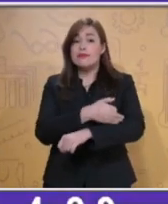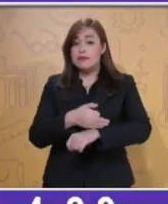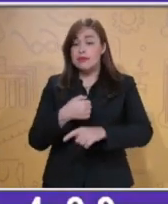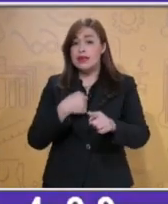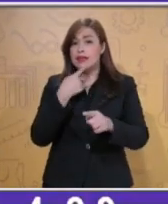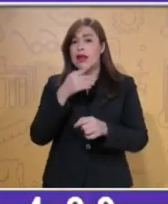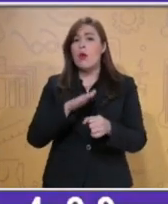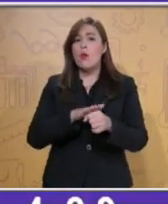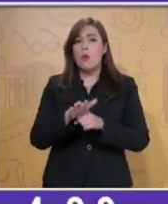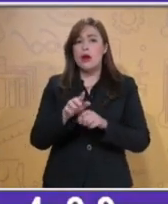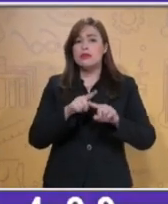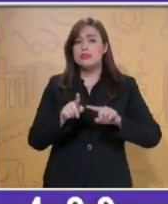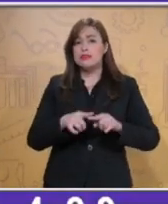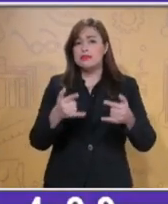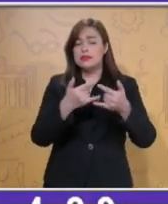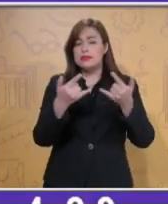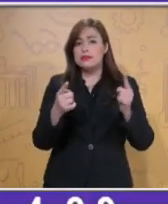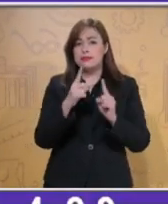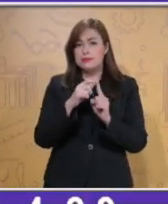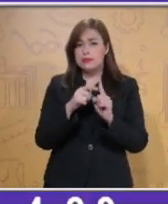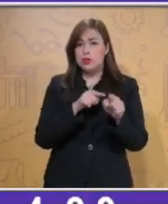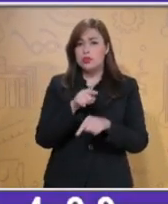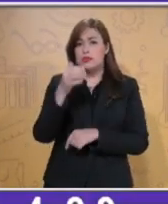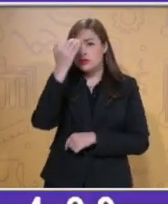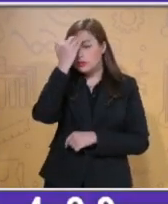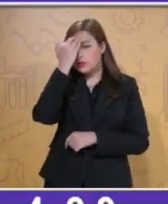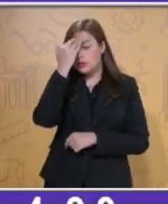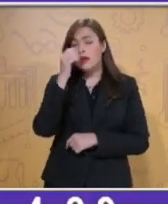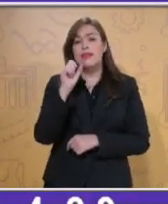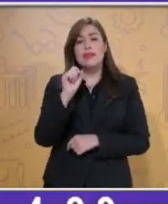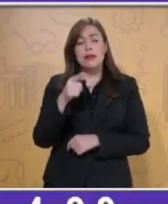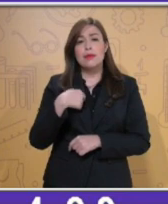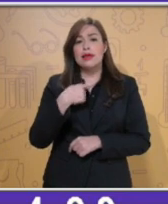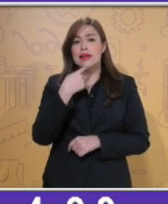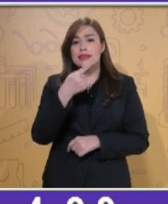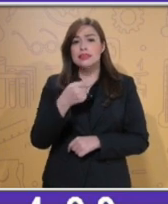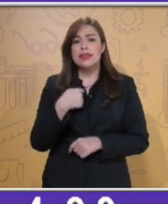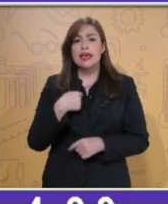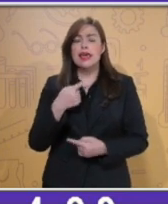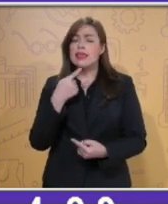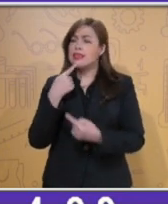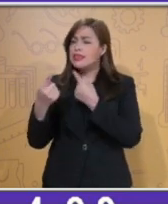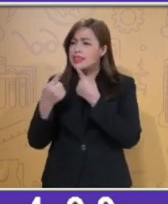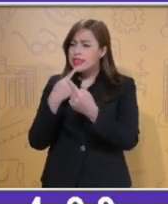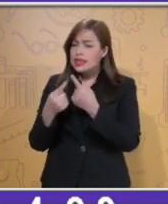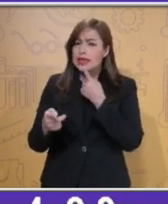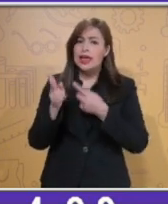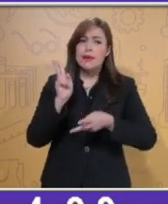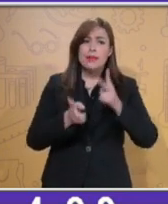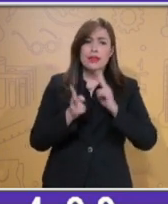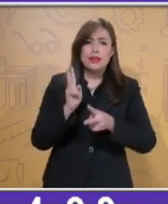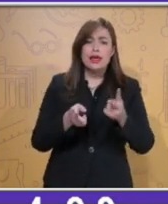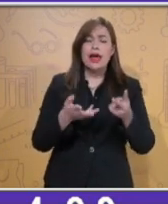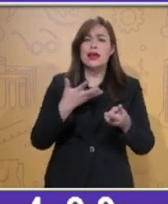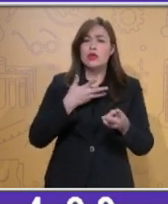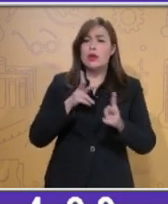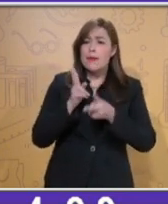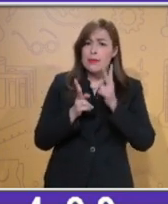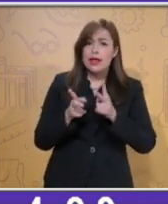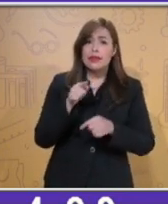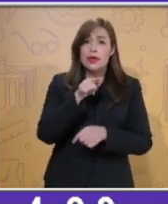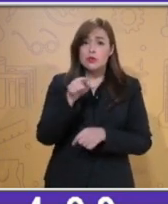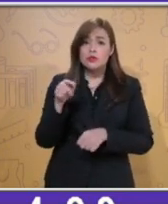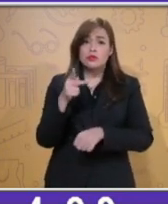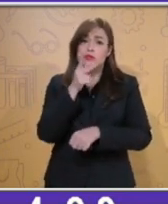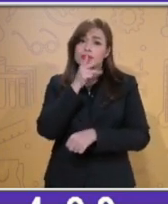strips you know. But also I told you that you were going to have a discussion to hold a conversation with your